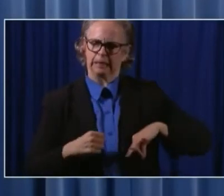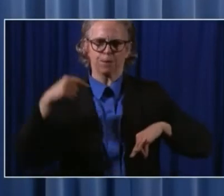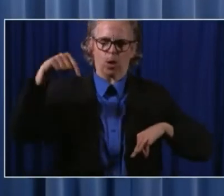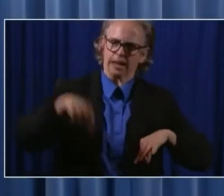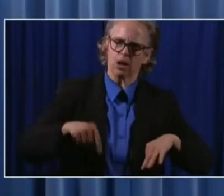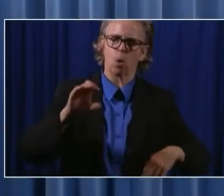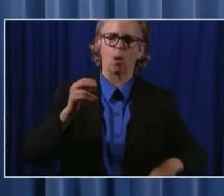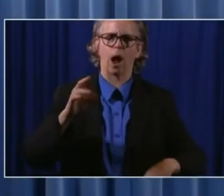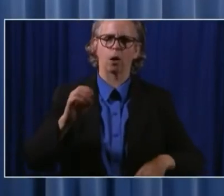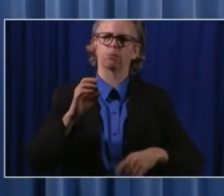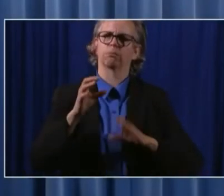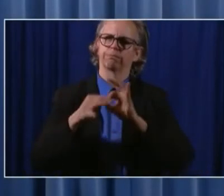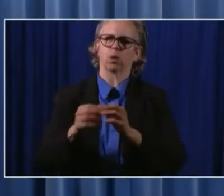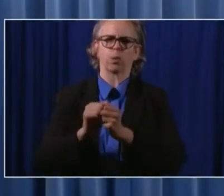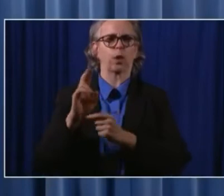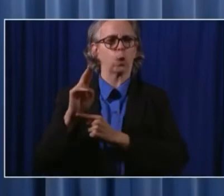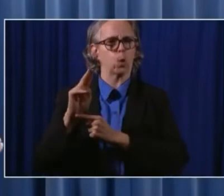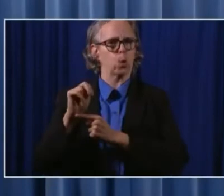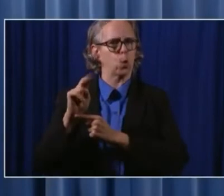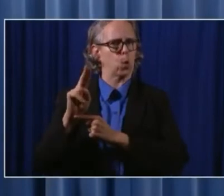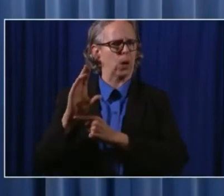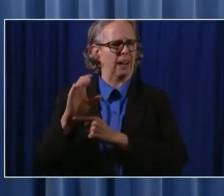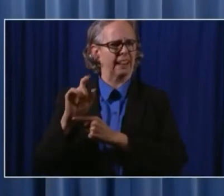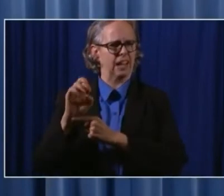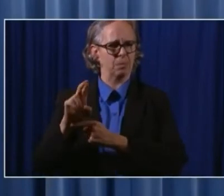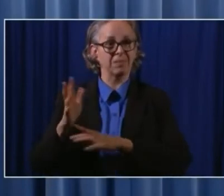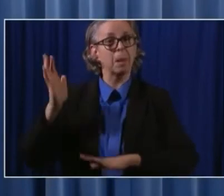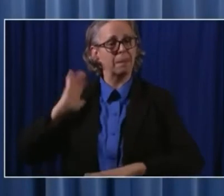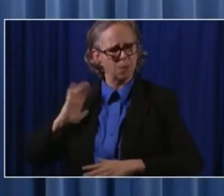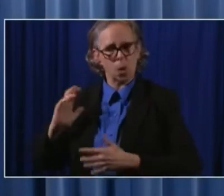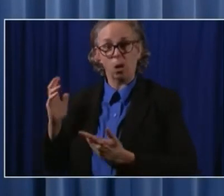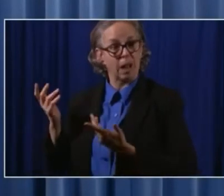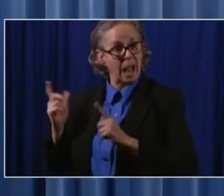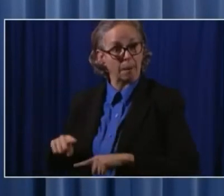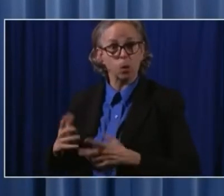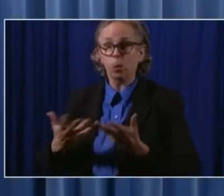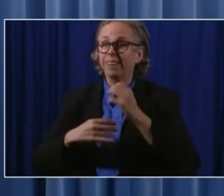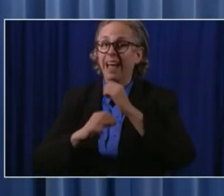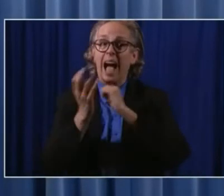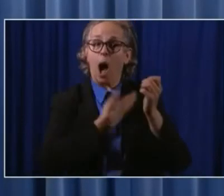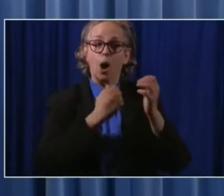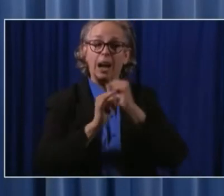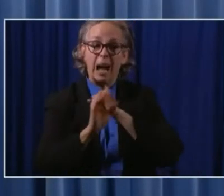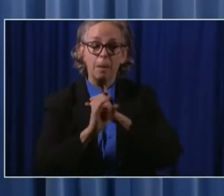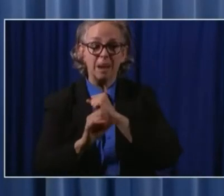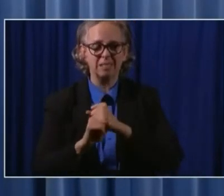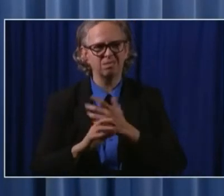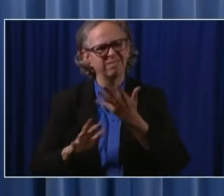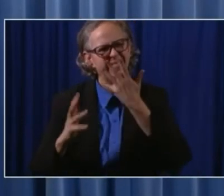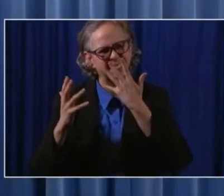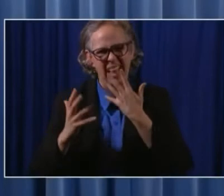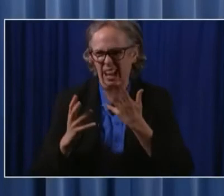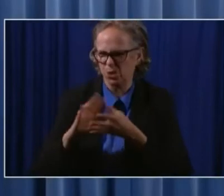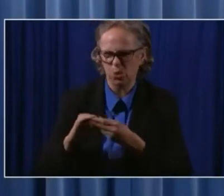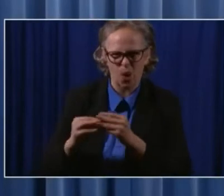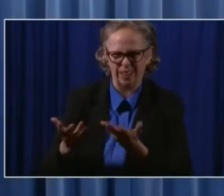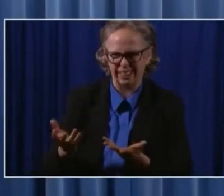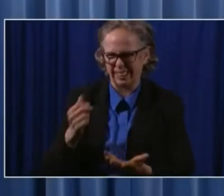on in that campaign, and the very, very sad story that we all read yesterday when we looked